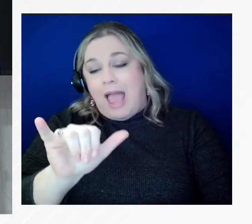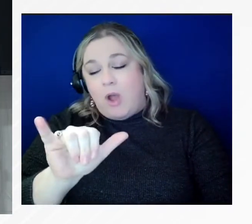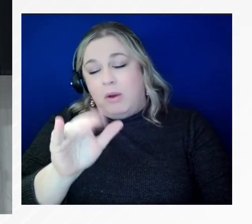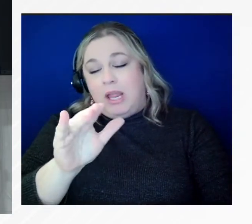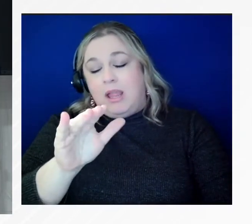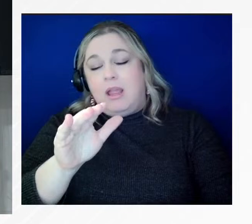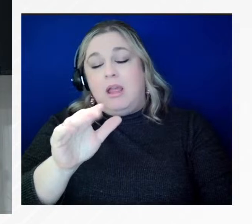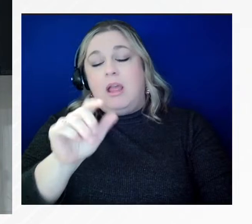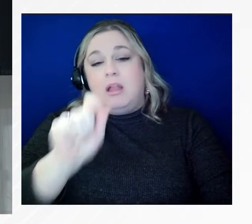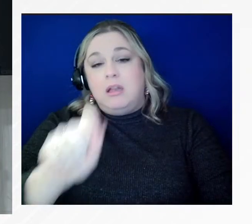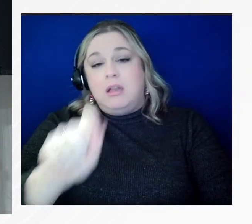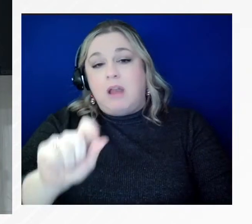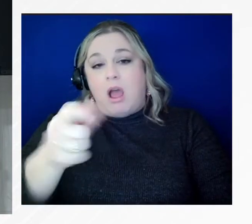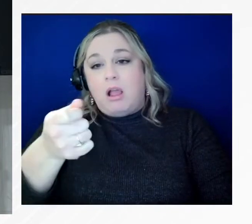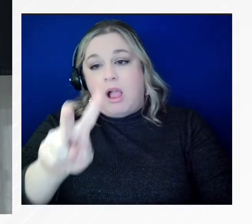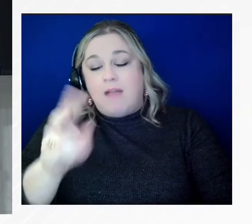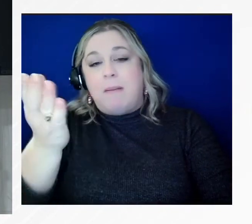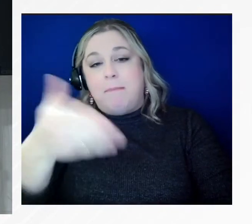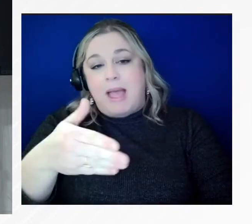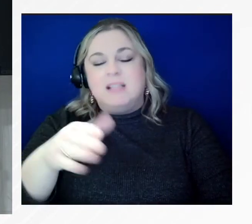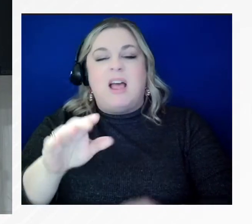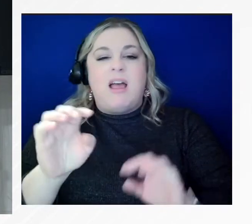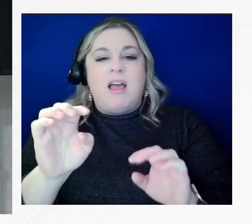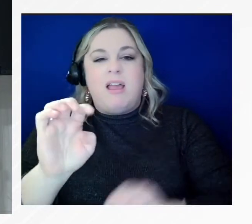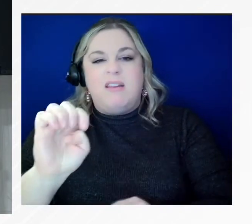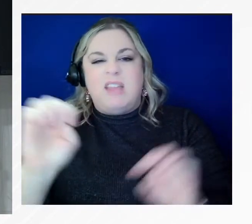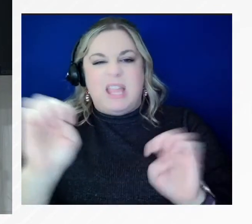lacounty.gov/emergency. We'll also put that in the chat, as well as